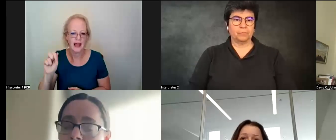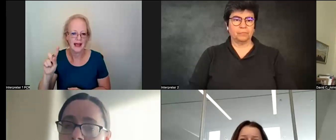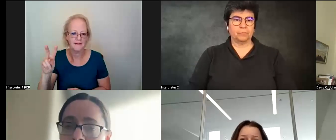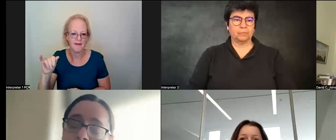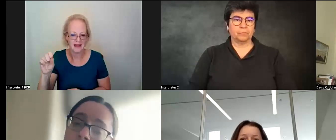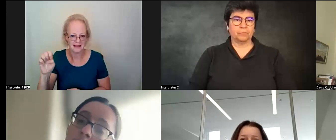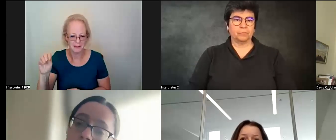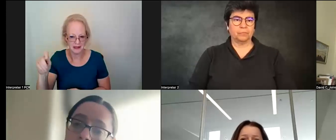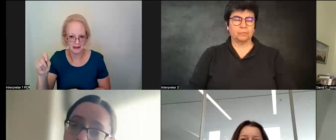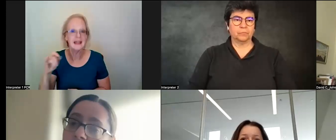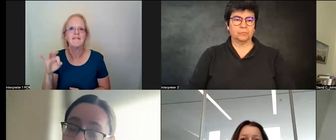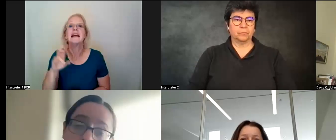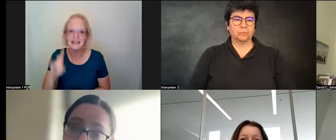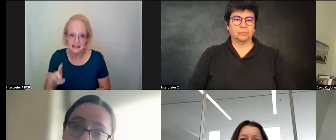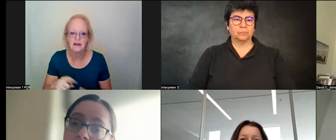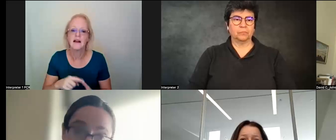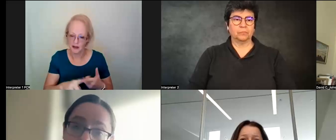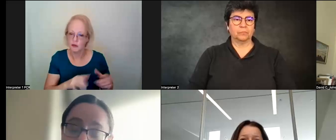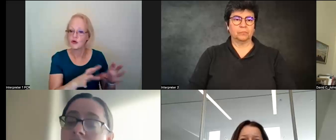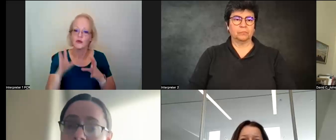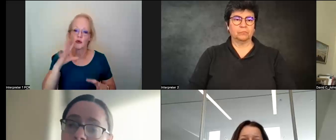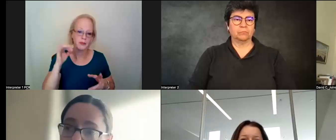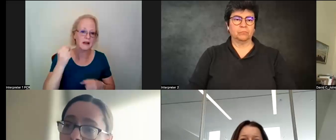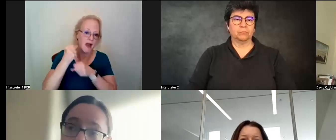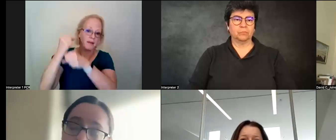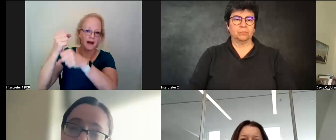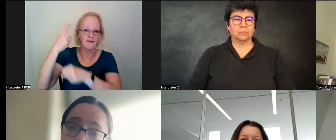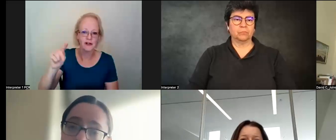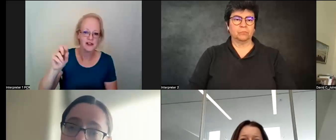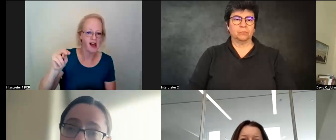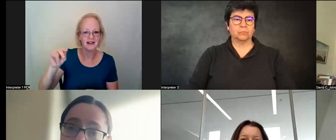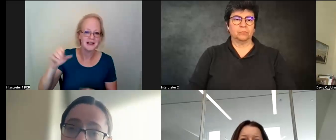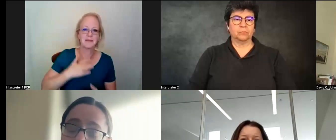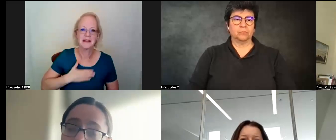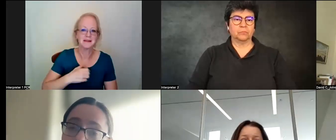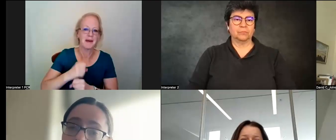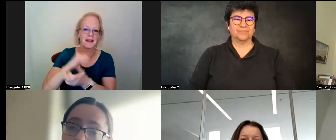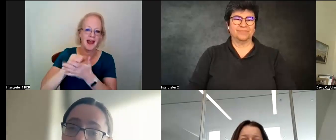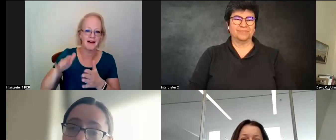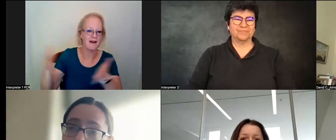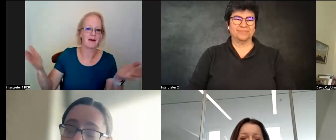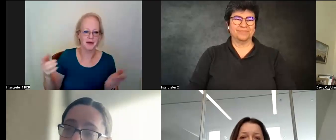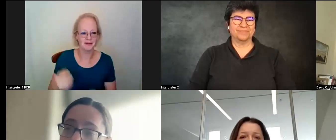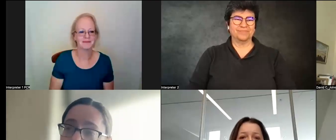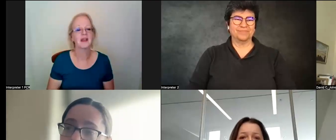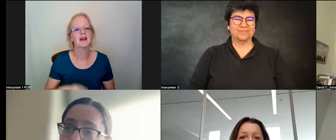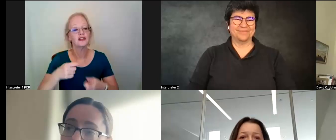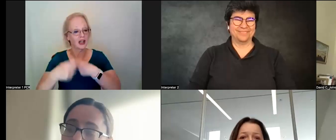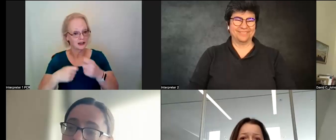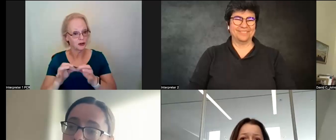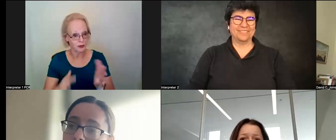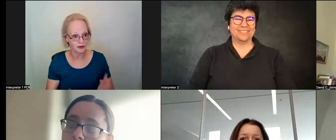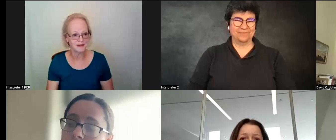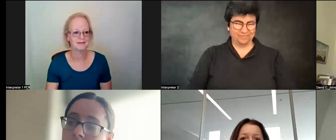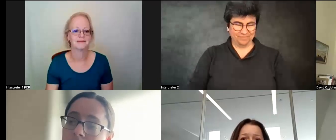be lobbying for product solutions like tontines to be available within ERISA. Yeah, and one